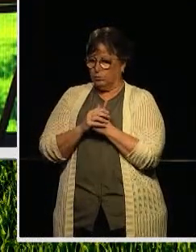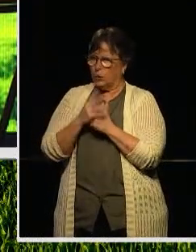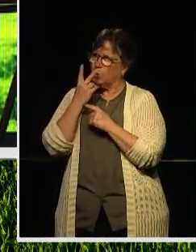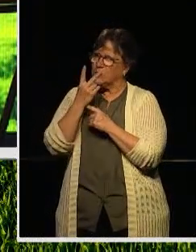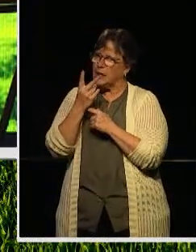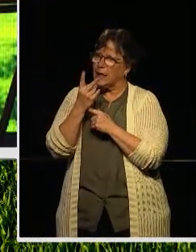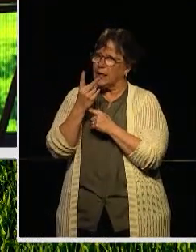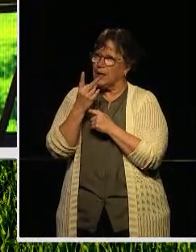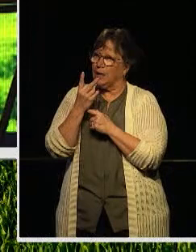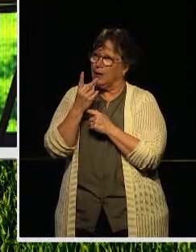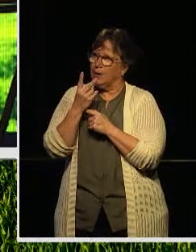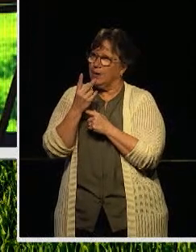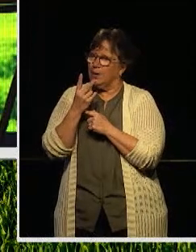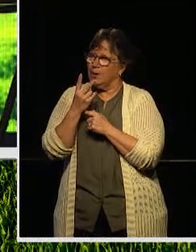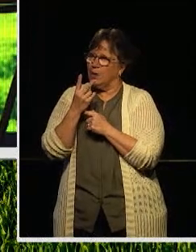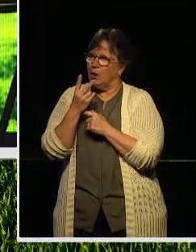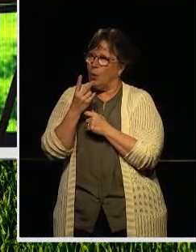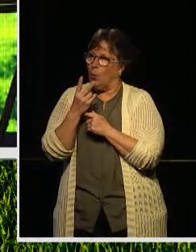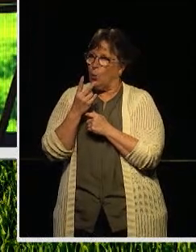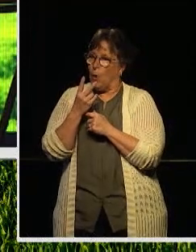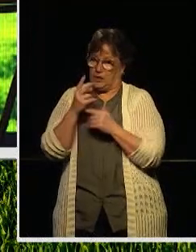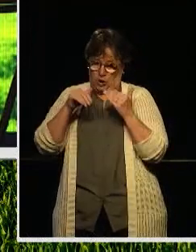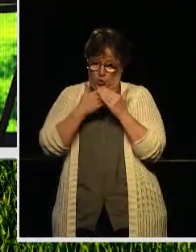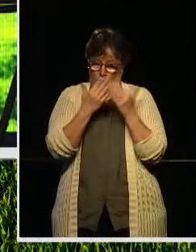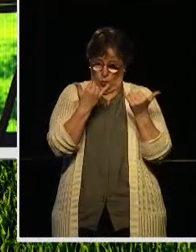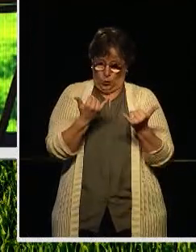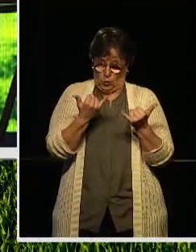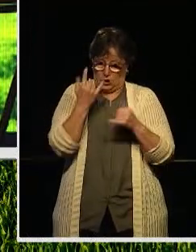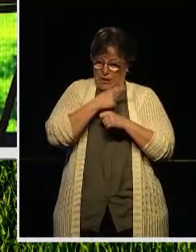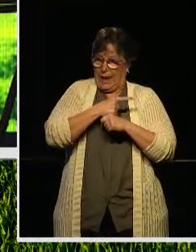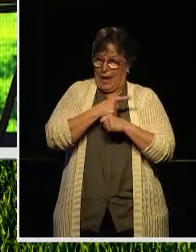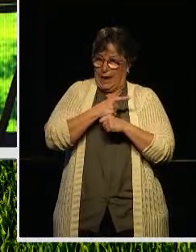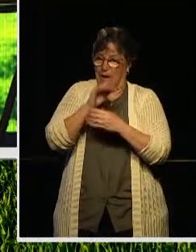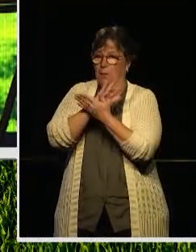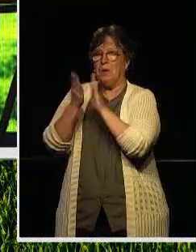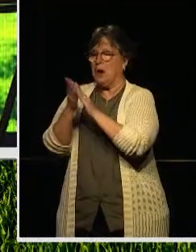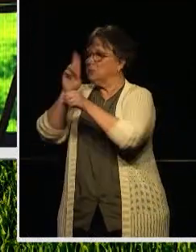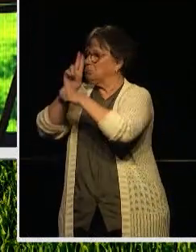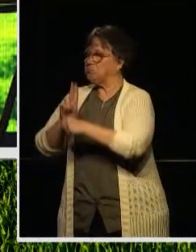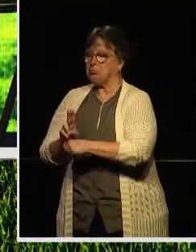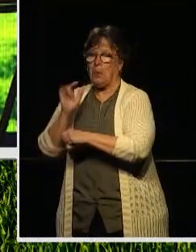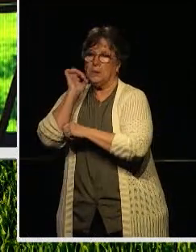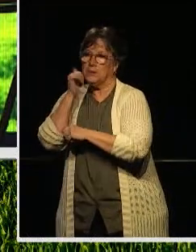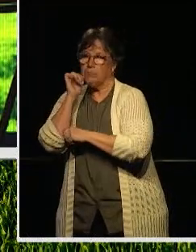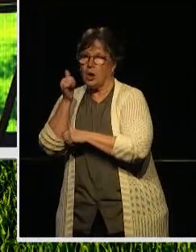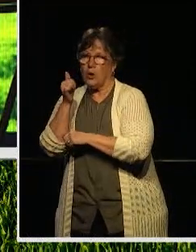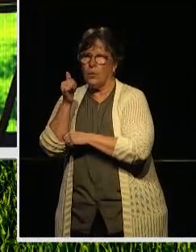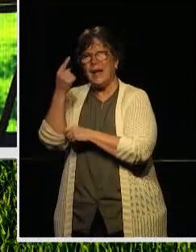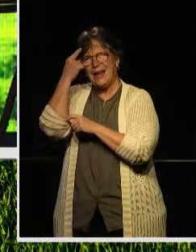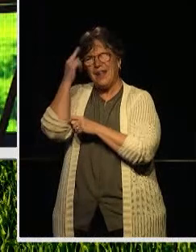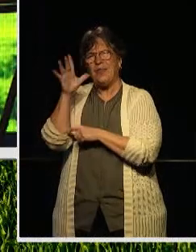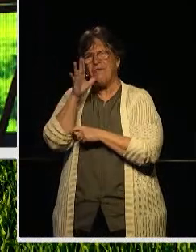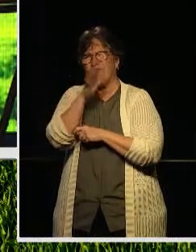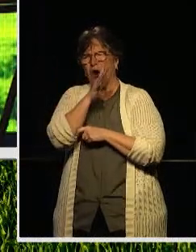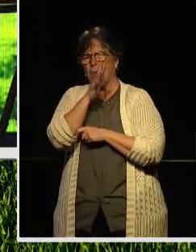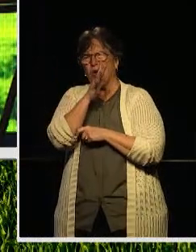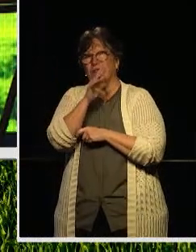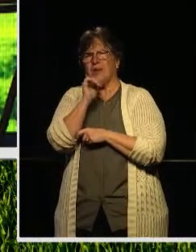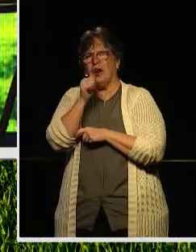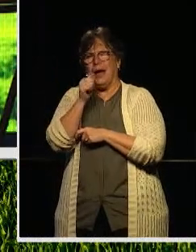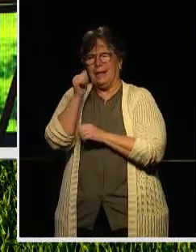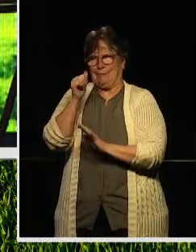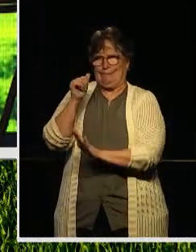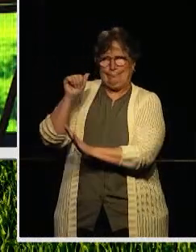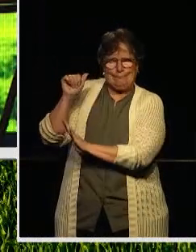cutting edge today becomes mainstream tomorrow. And I think that farmers are not necessarily averse to new technology. What they're averse to